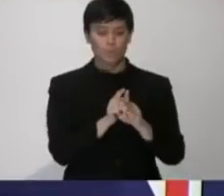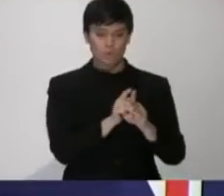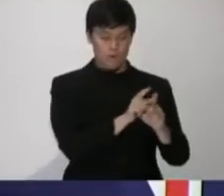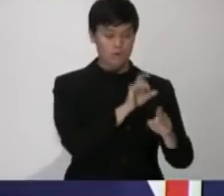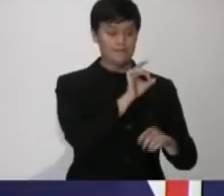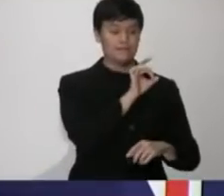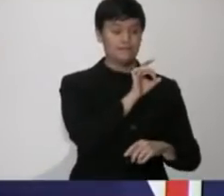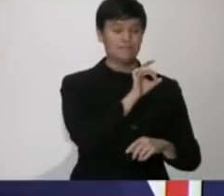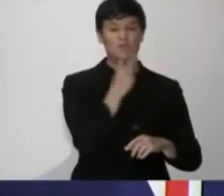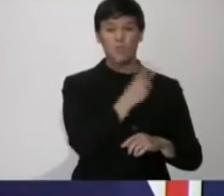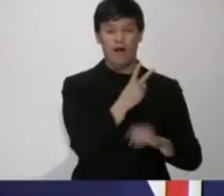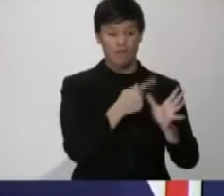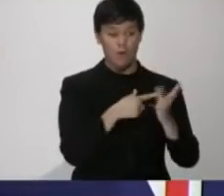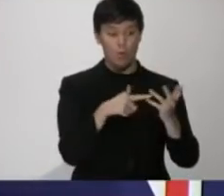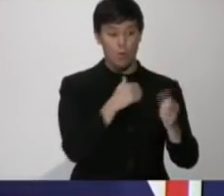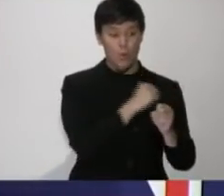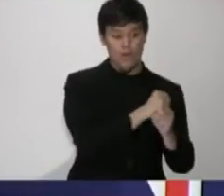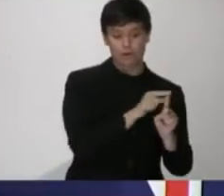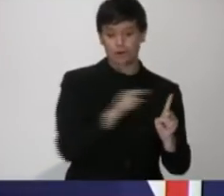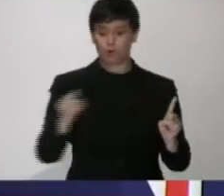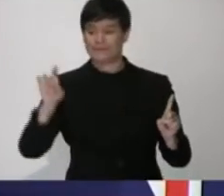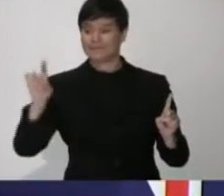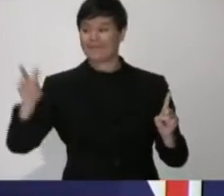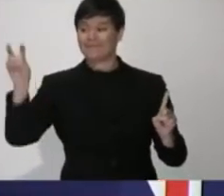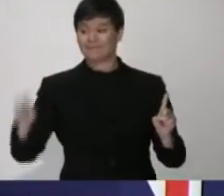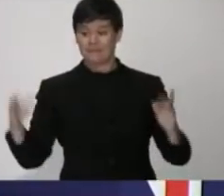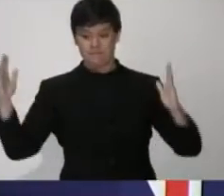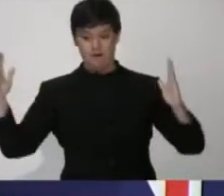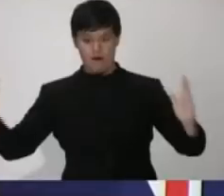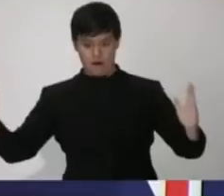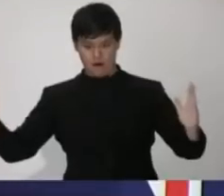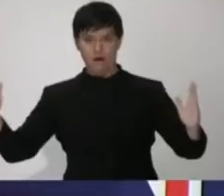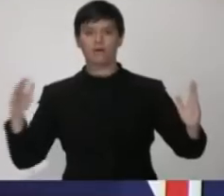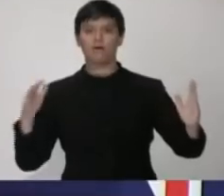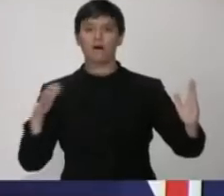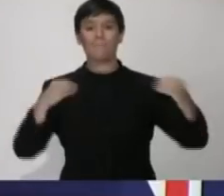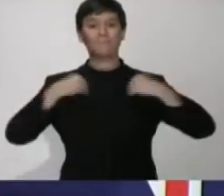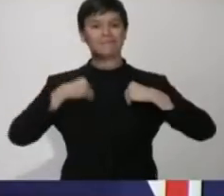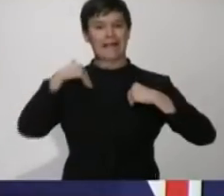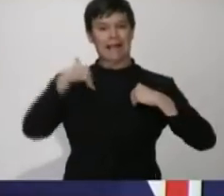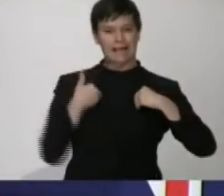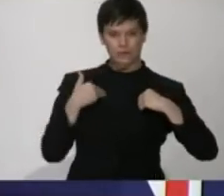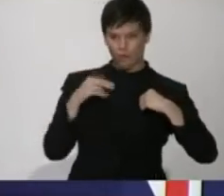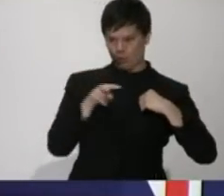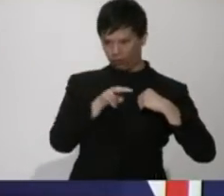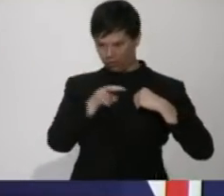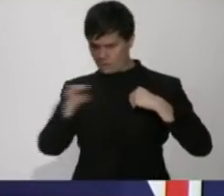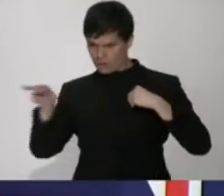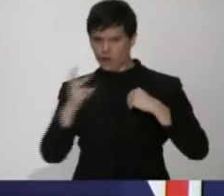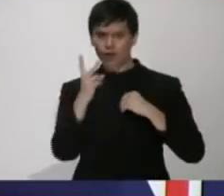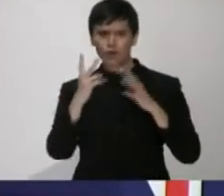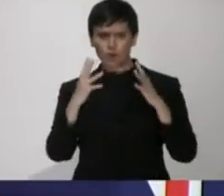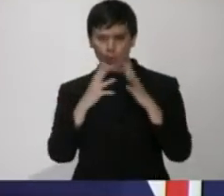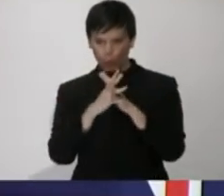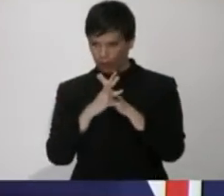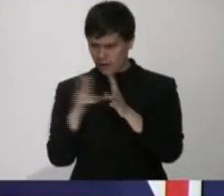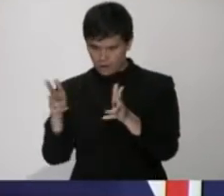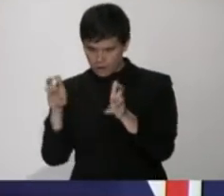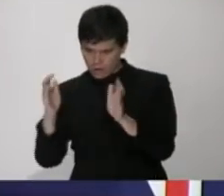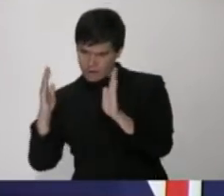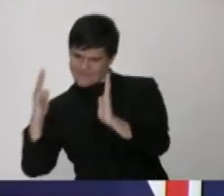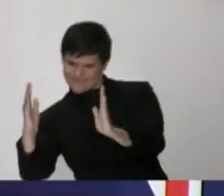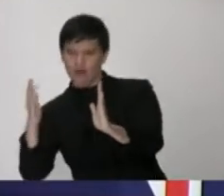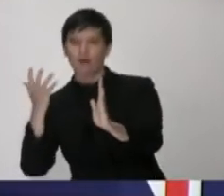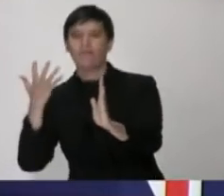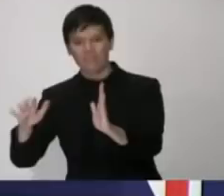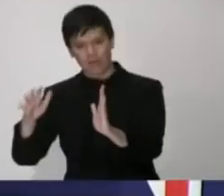period. Separately, can I just separately ask, I mean, obviously within the election gauge, as Minister of Finance, will you give the Electoral Commission the funding they need to